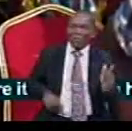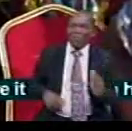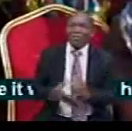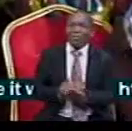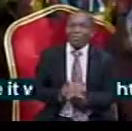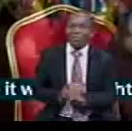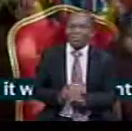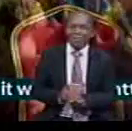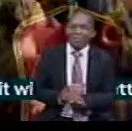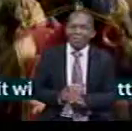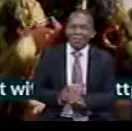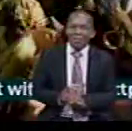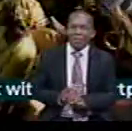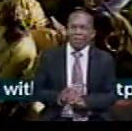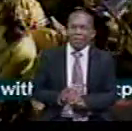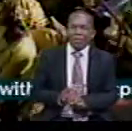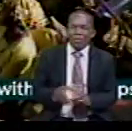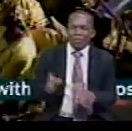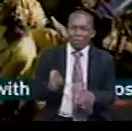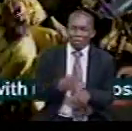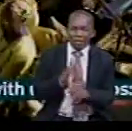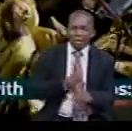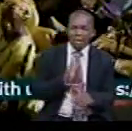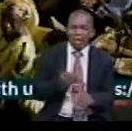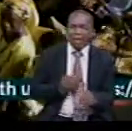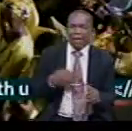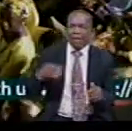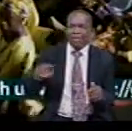We will take our first testimony from the Alpha location.